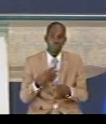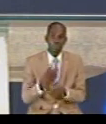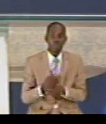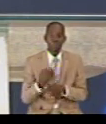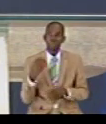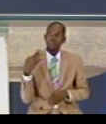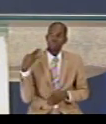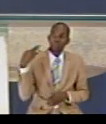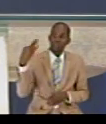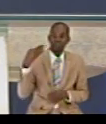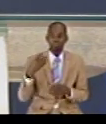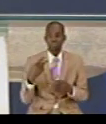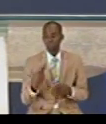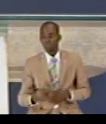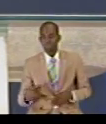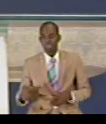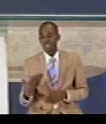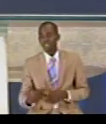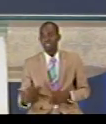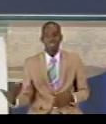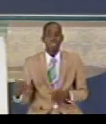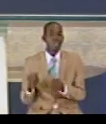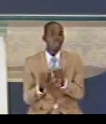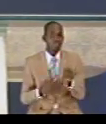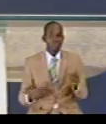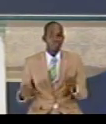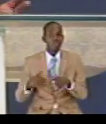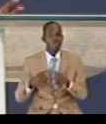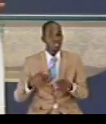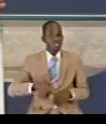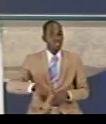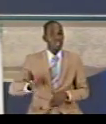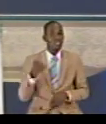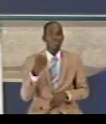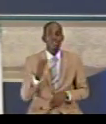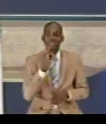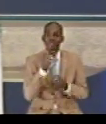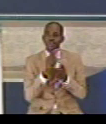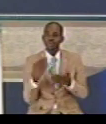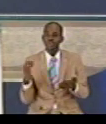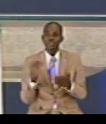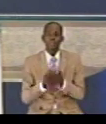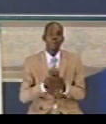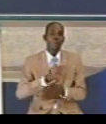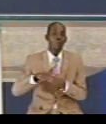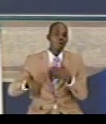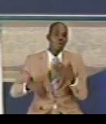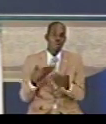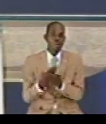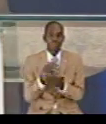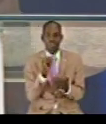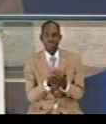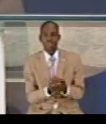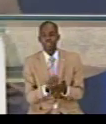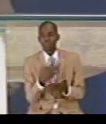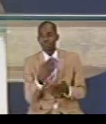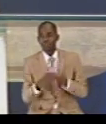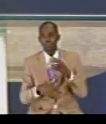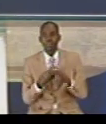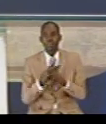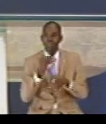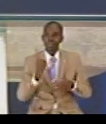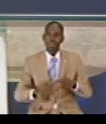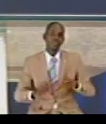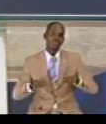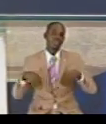property and everything, yet there is something that all this world cannot offer. And because of that,